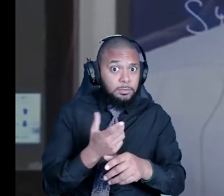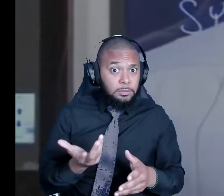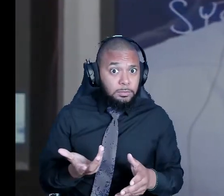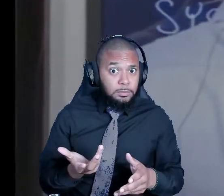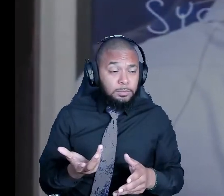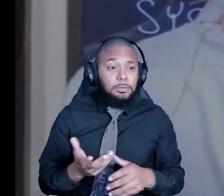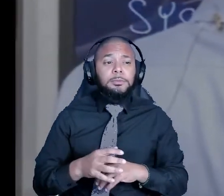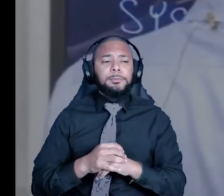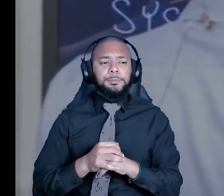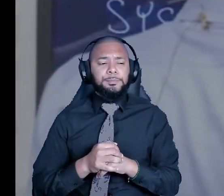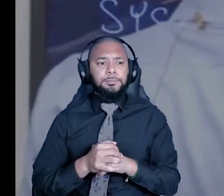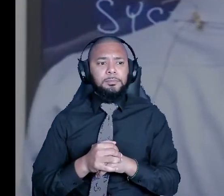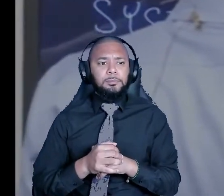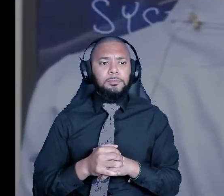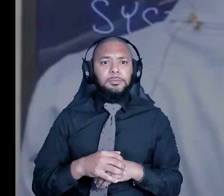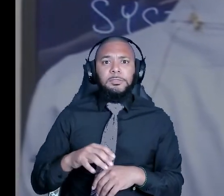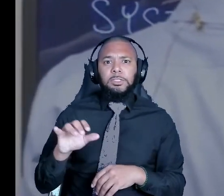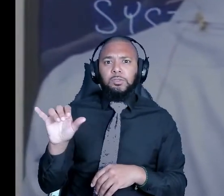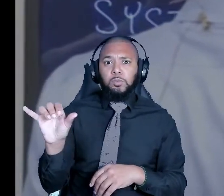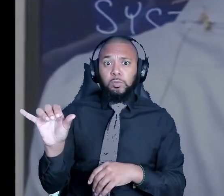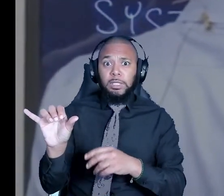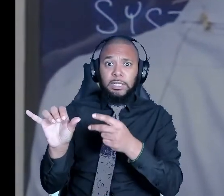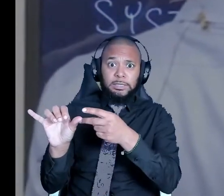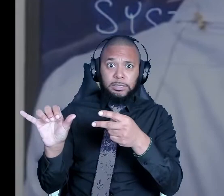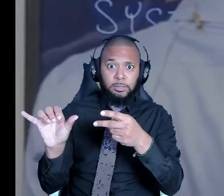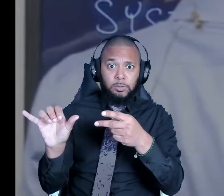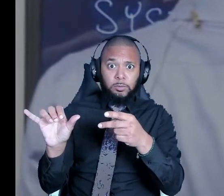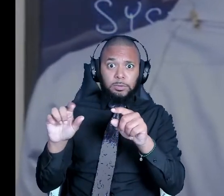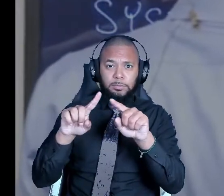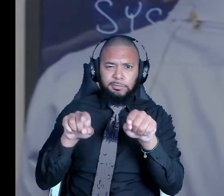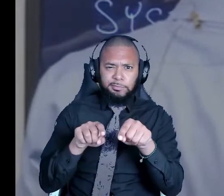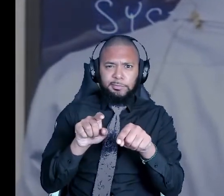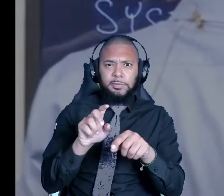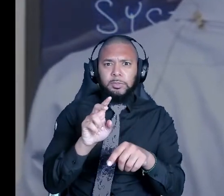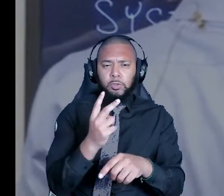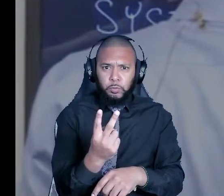Y equals, instead of x, I'll write a 2.